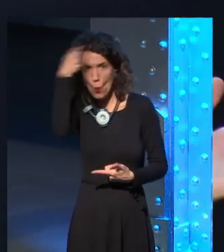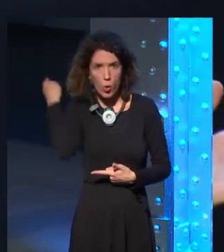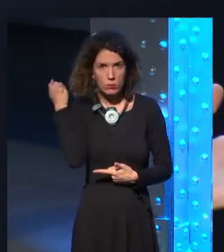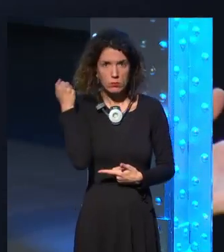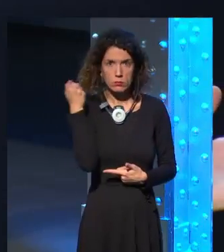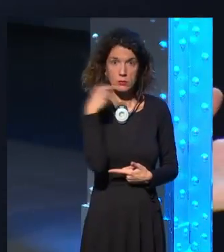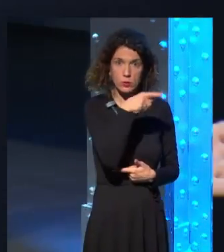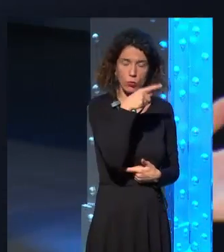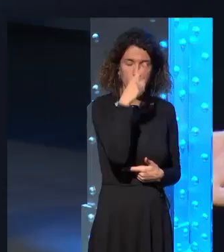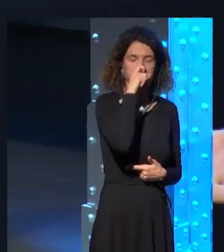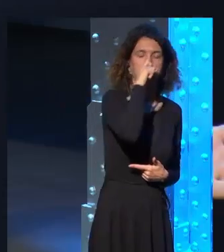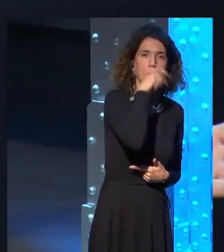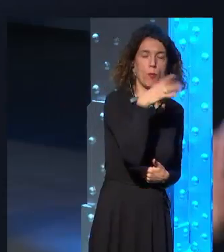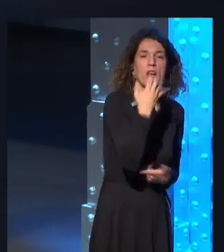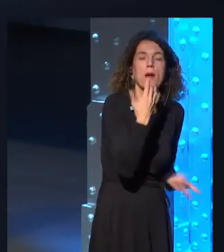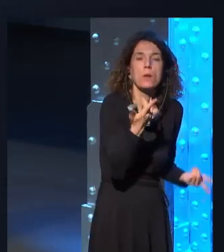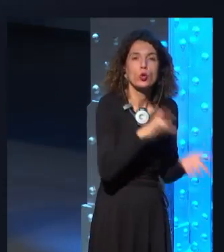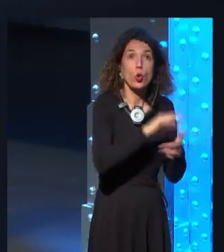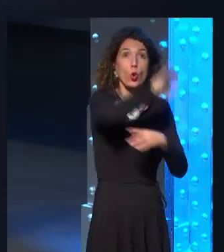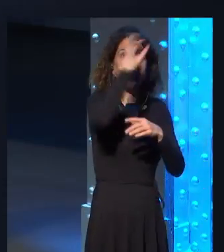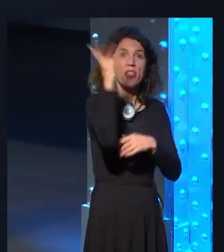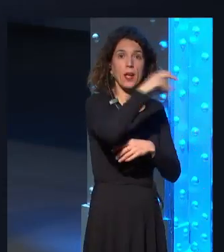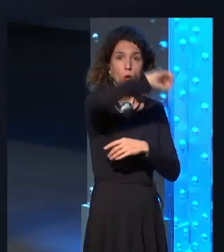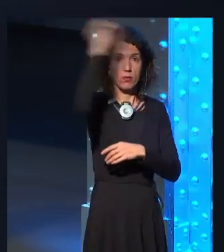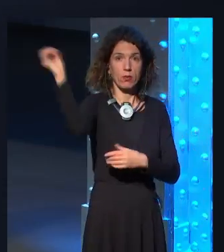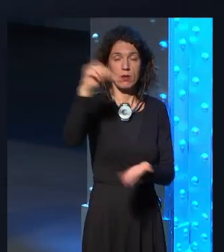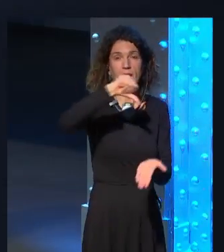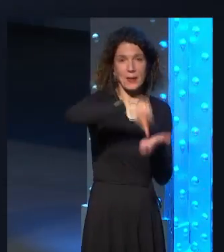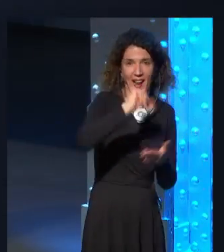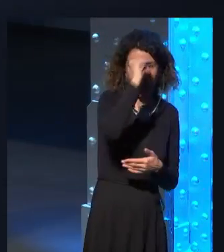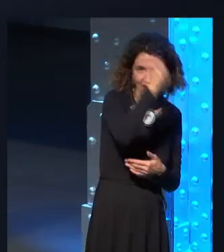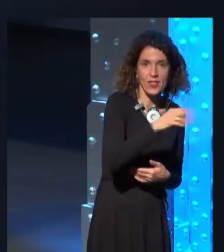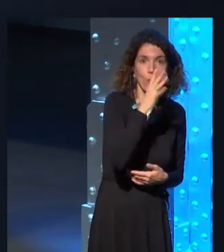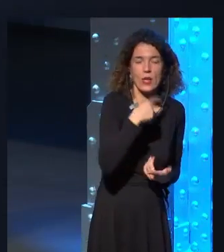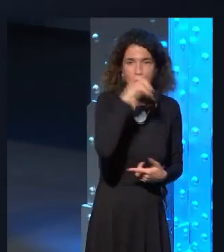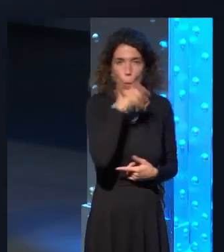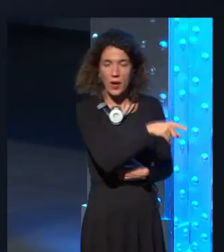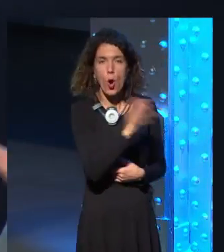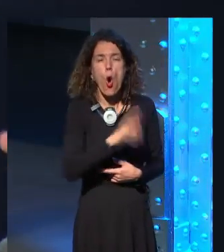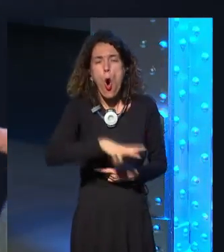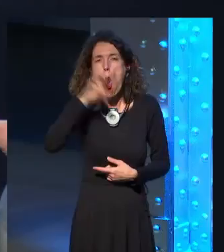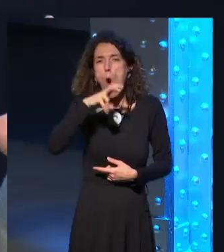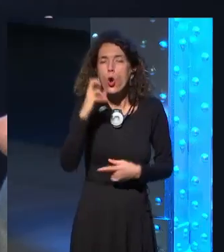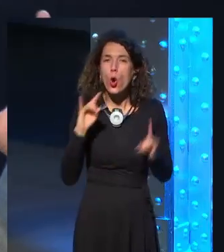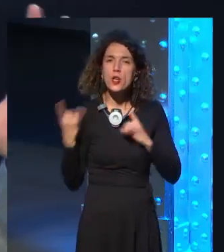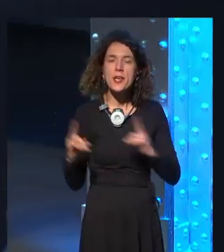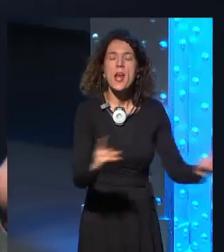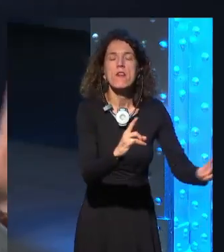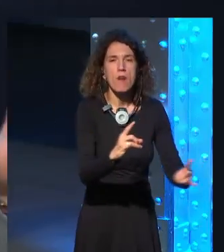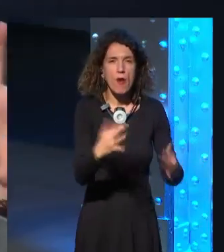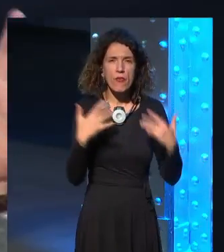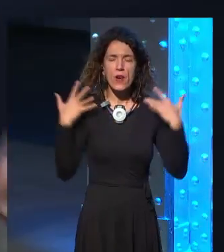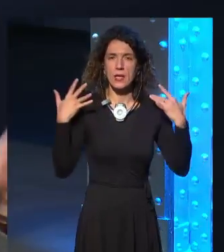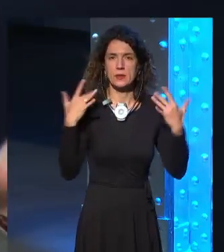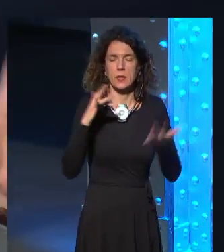Why do you remember the kites over Delhi? Why do I remember the smell of grass that was in the